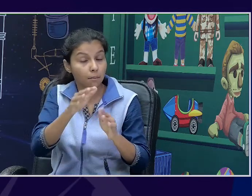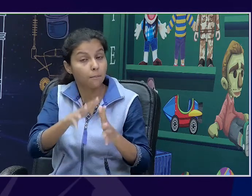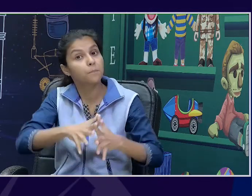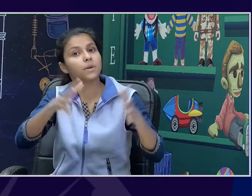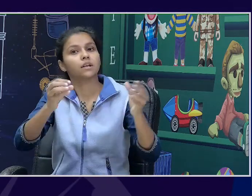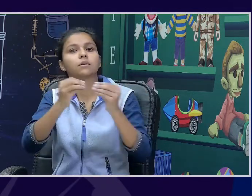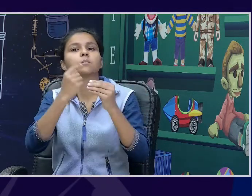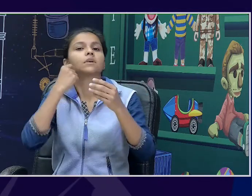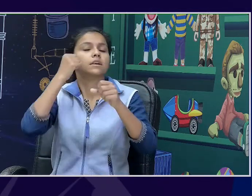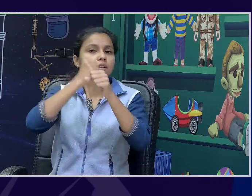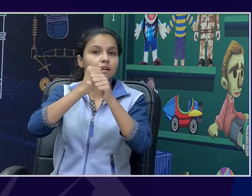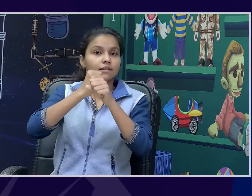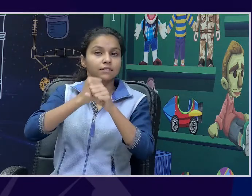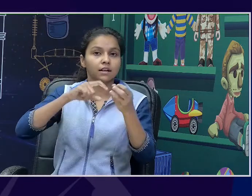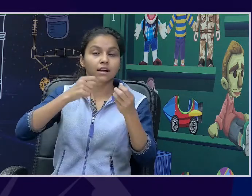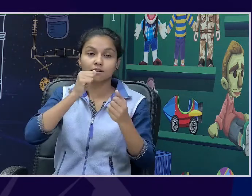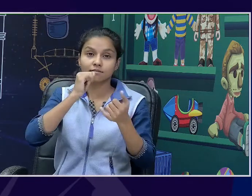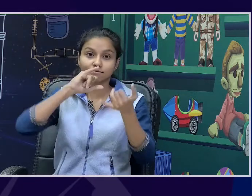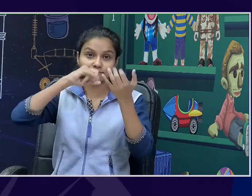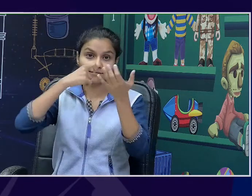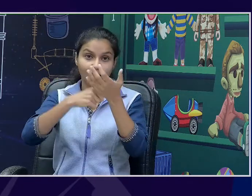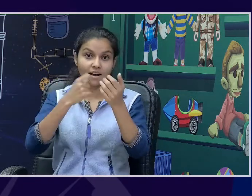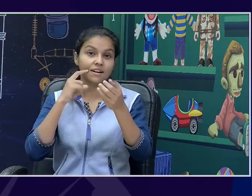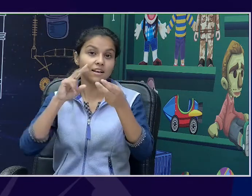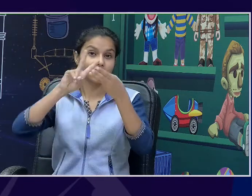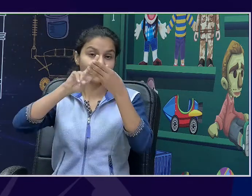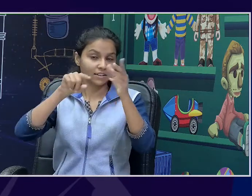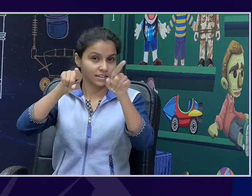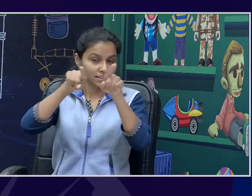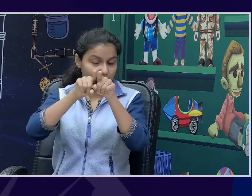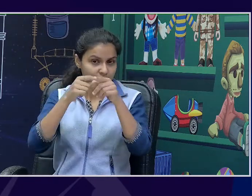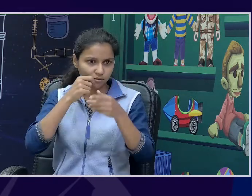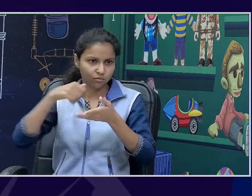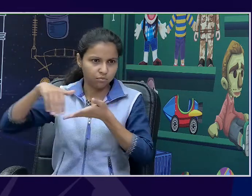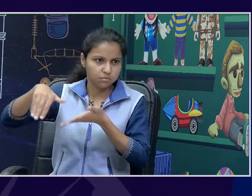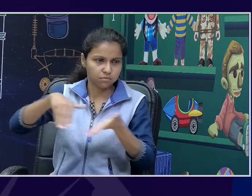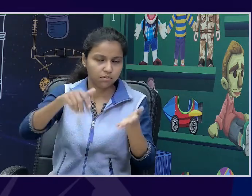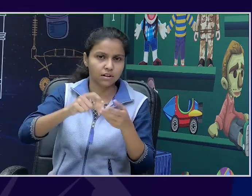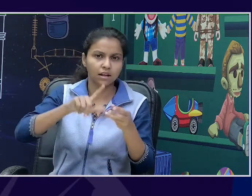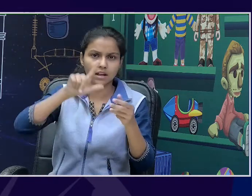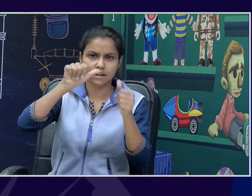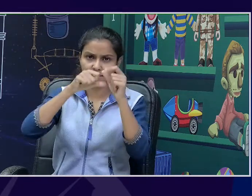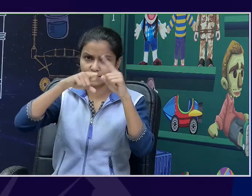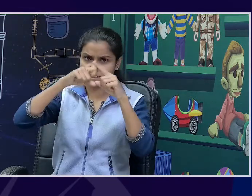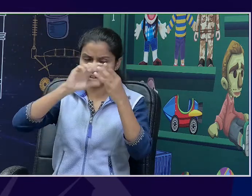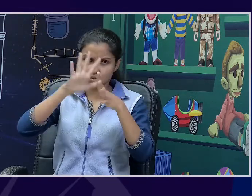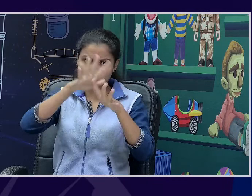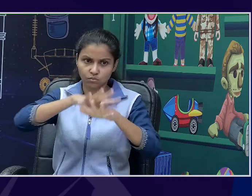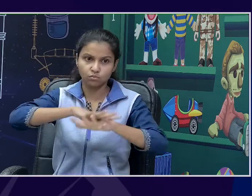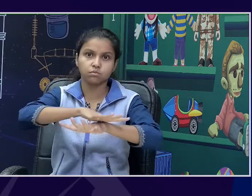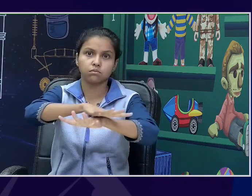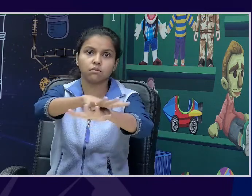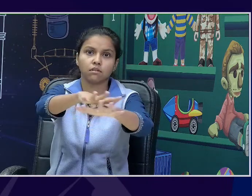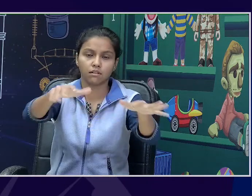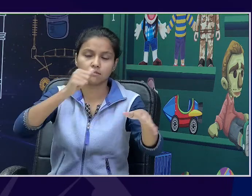in rivers, he will try to swim in lakes. That was the last and the fourth biggest step that the